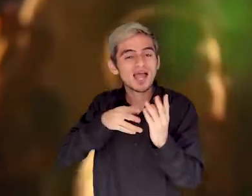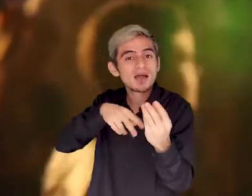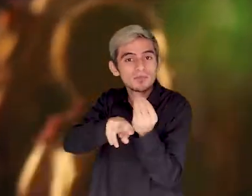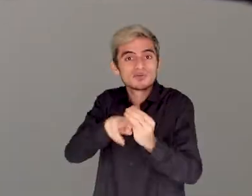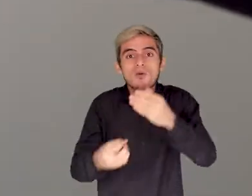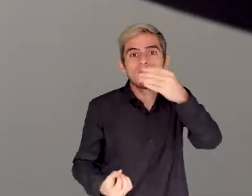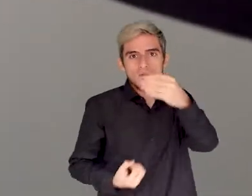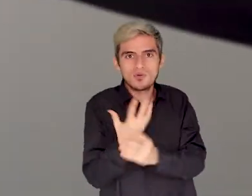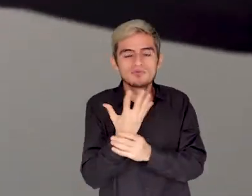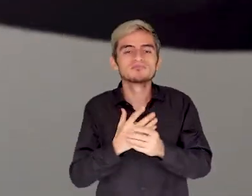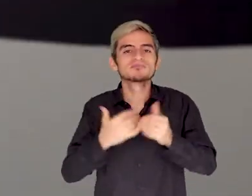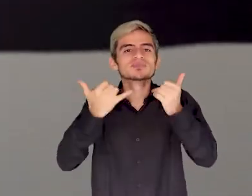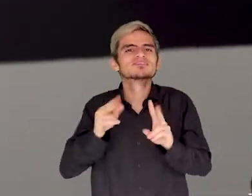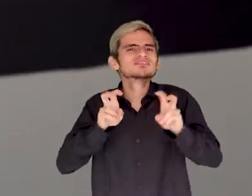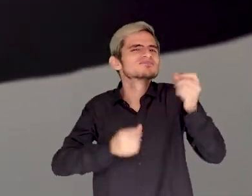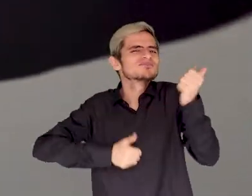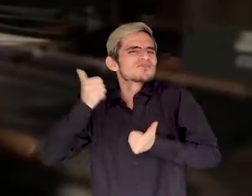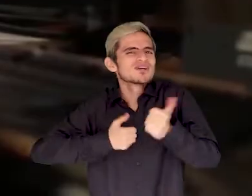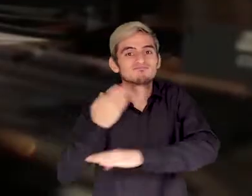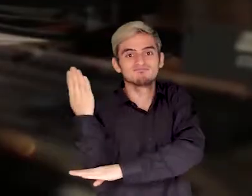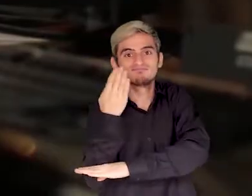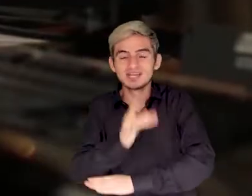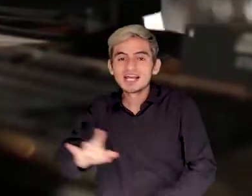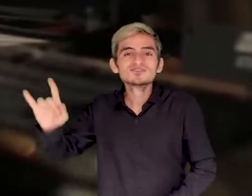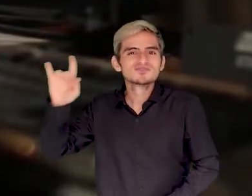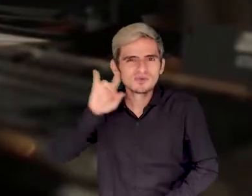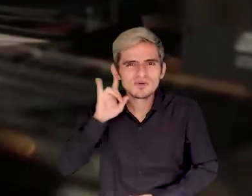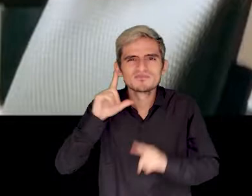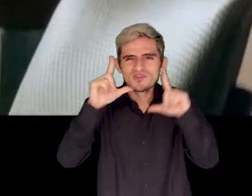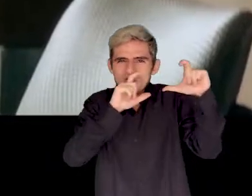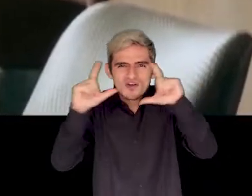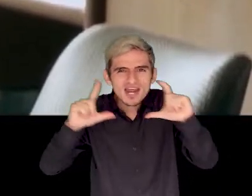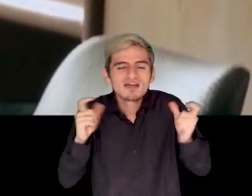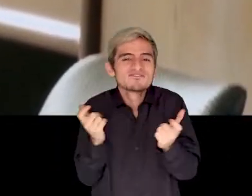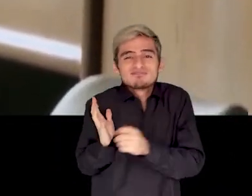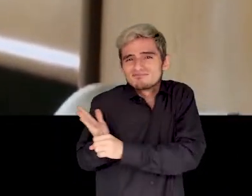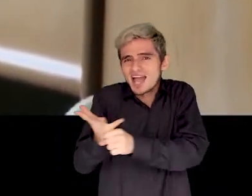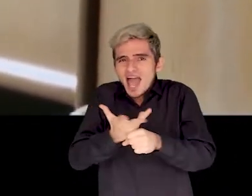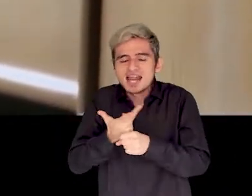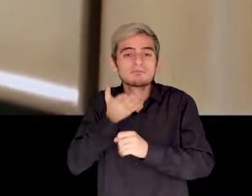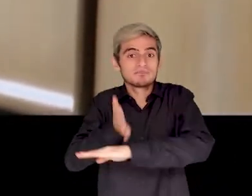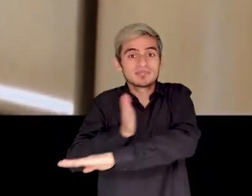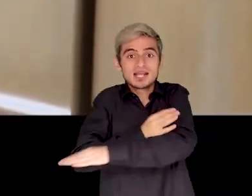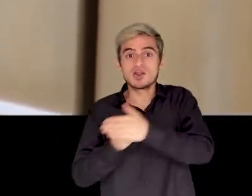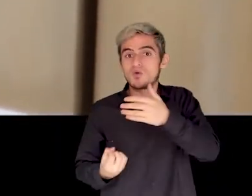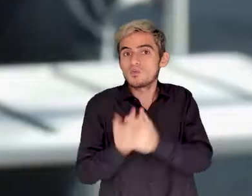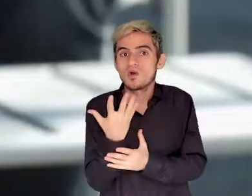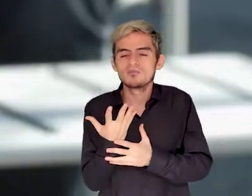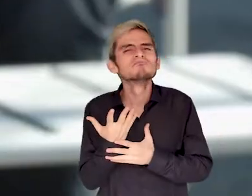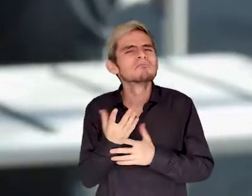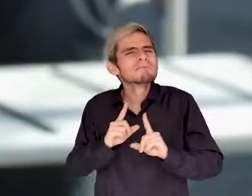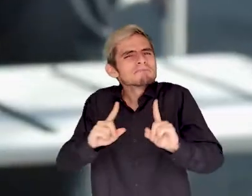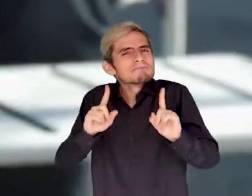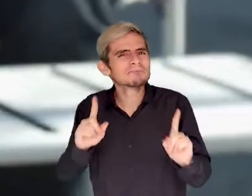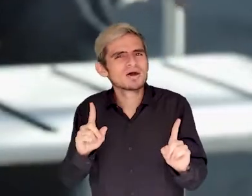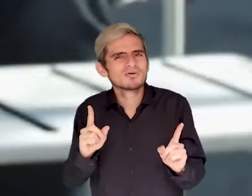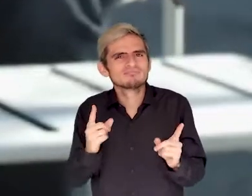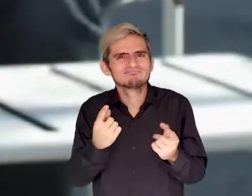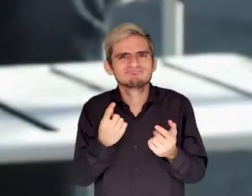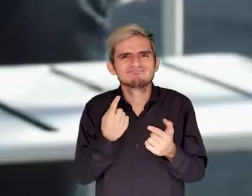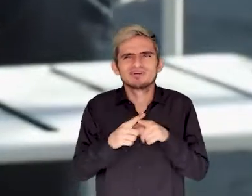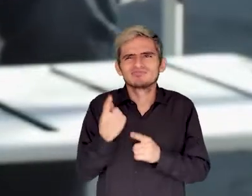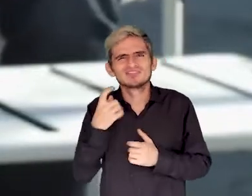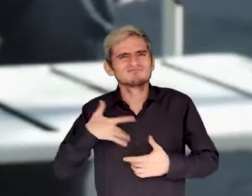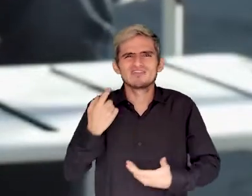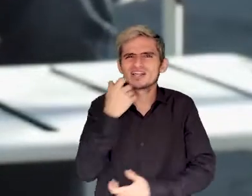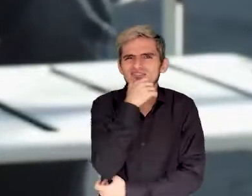audiovisual. Se ha hablado de cine, fotografía, sonido, dirección, arte, postproducción, pero sentimos